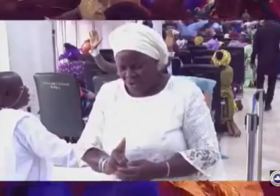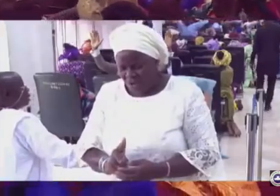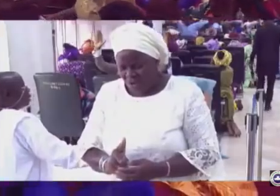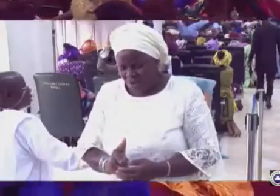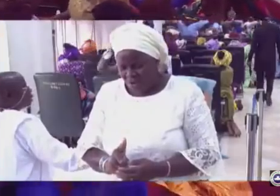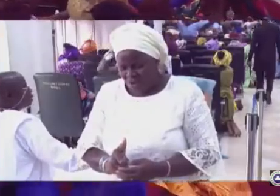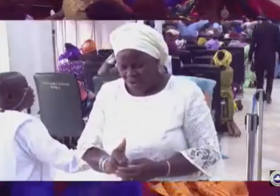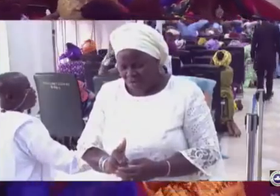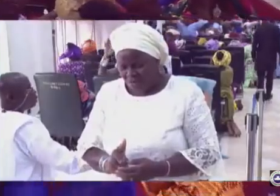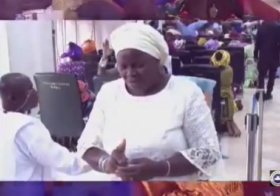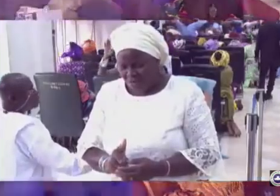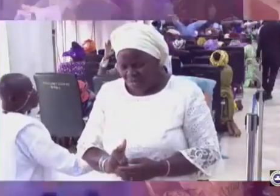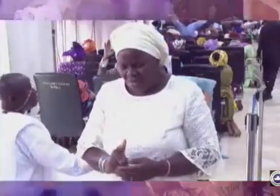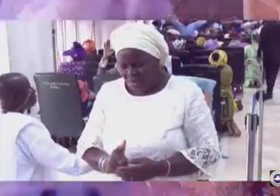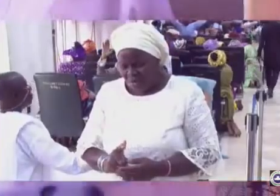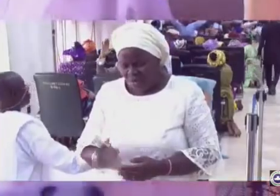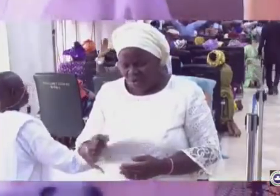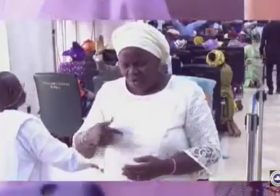honor. Savior.